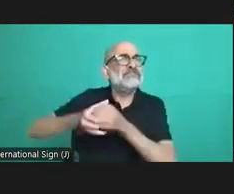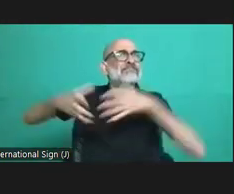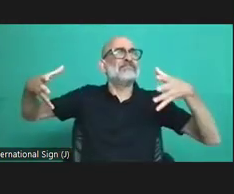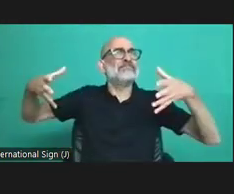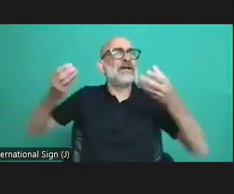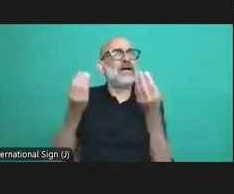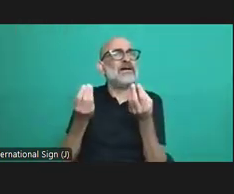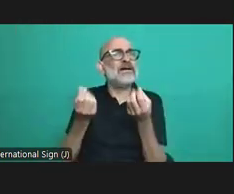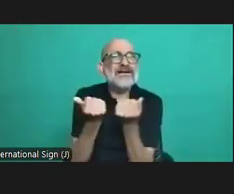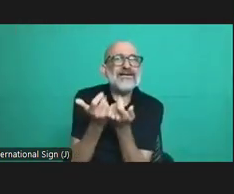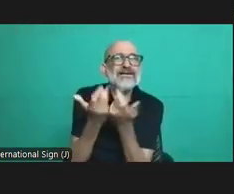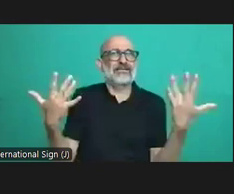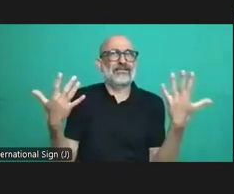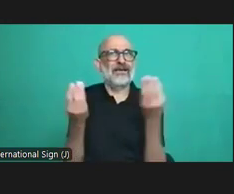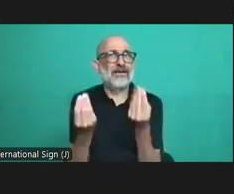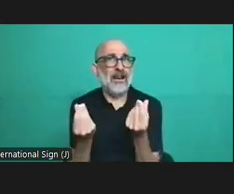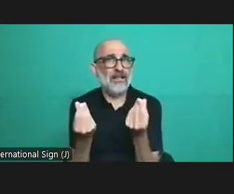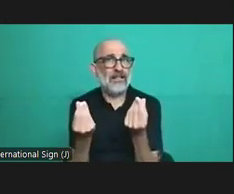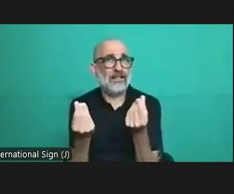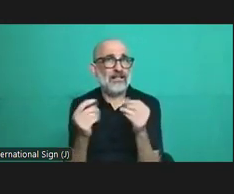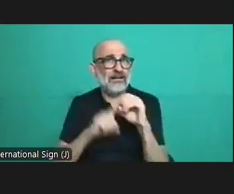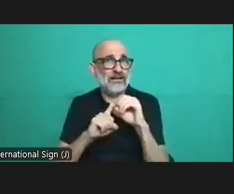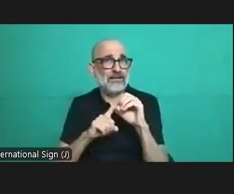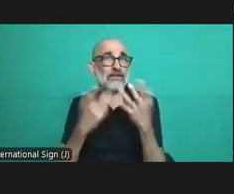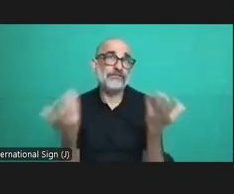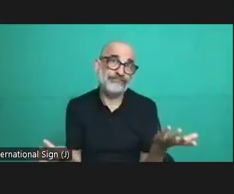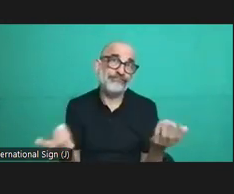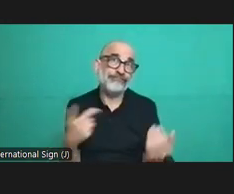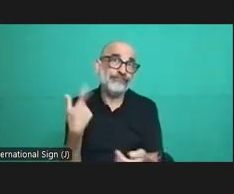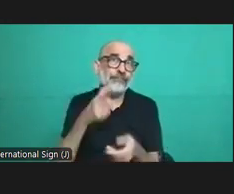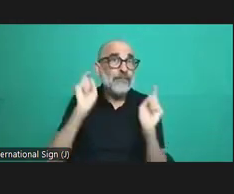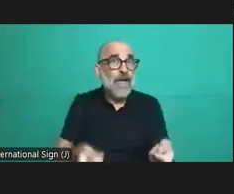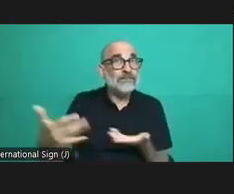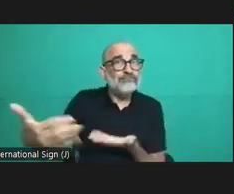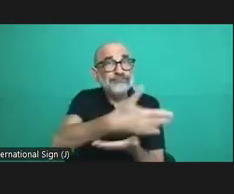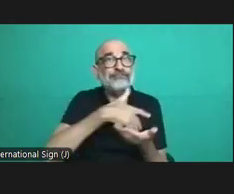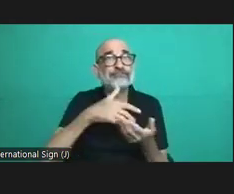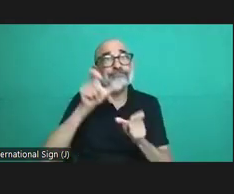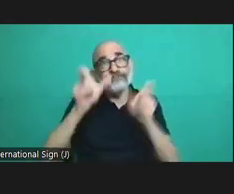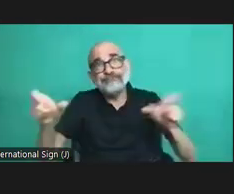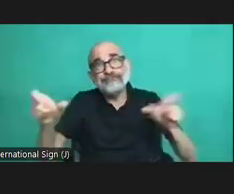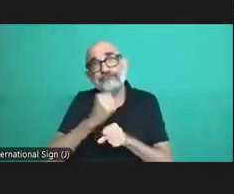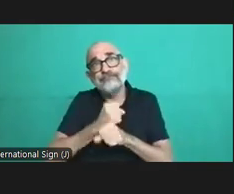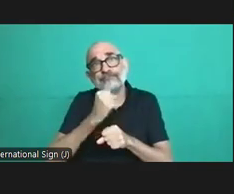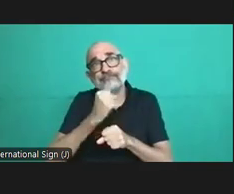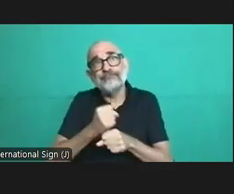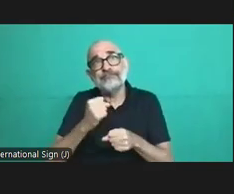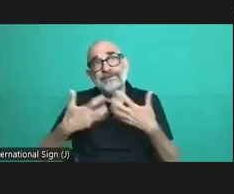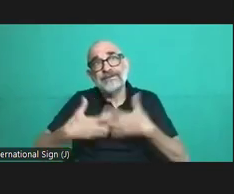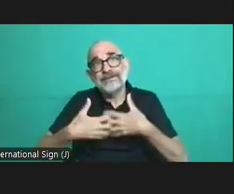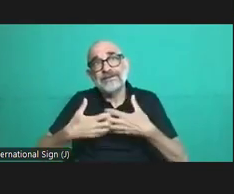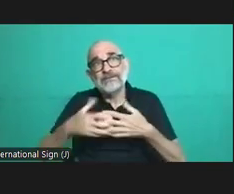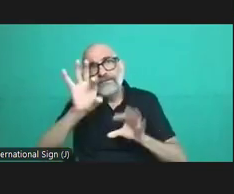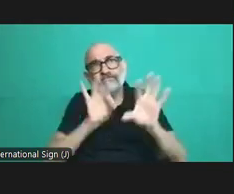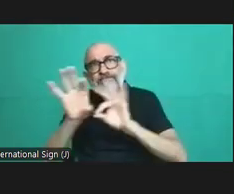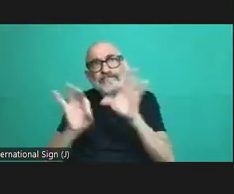The challenge is not necessarily getting the finance. The challenge is identifying those persons who are willing to come to Belize. So that is